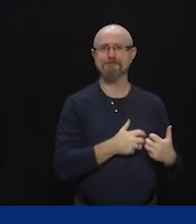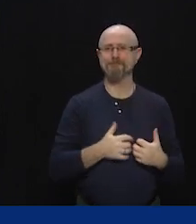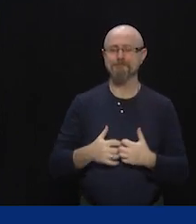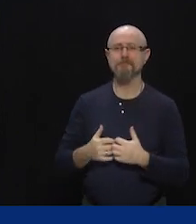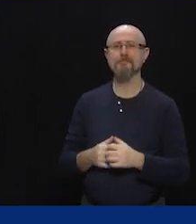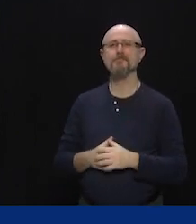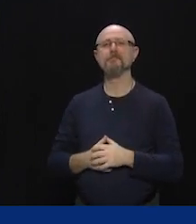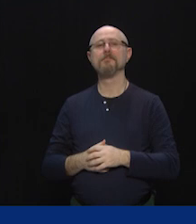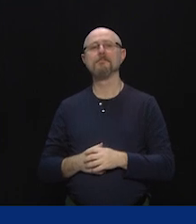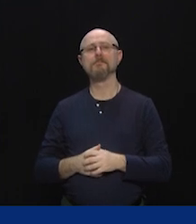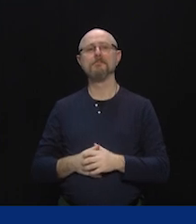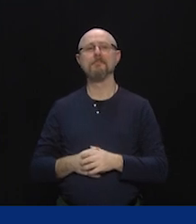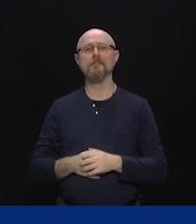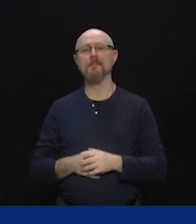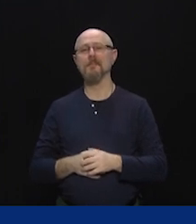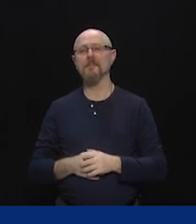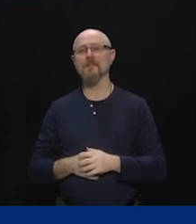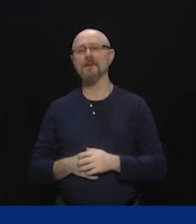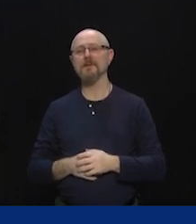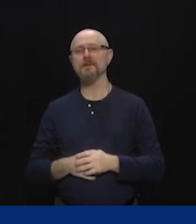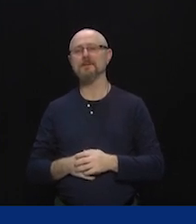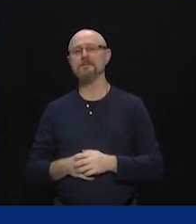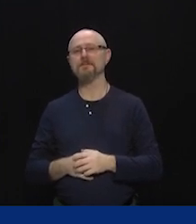the type of